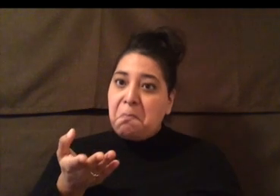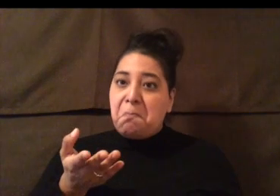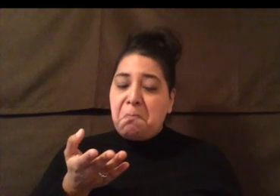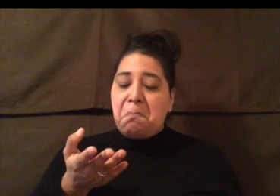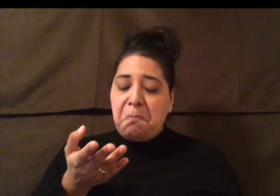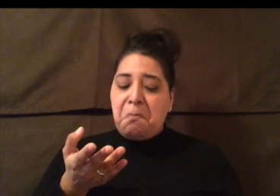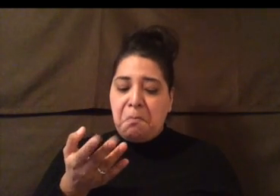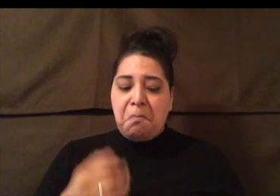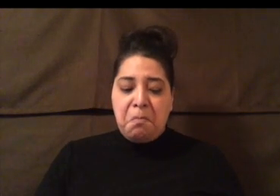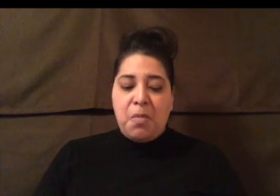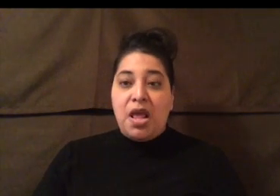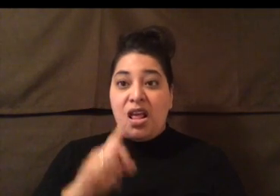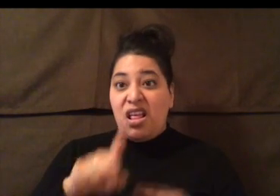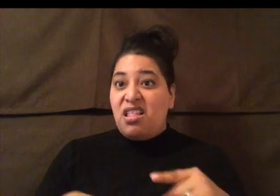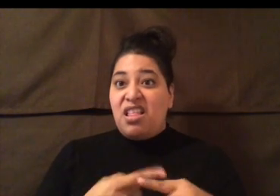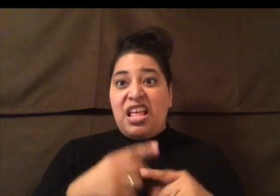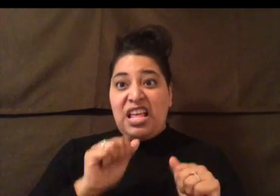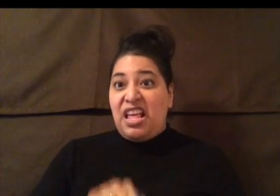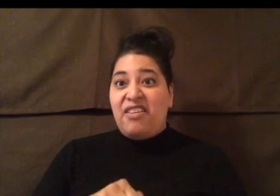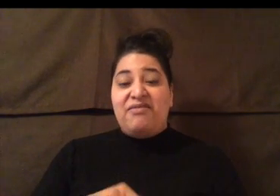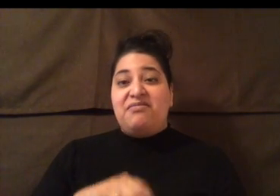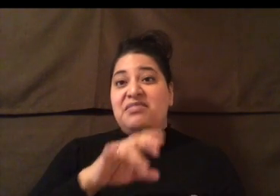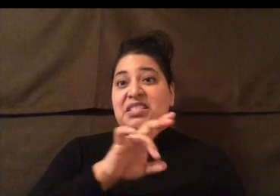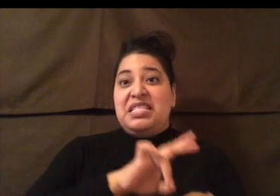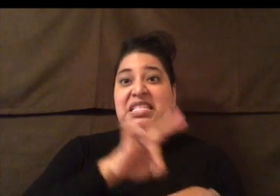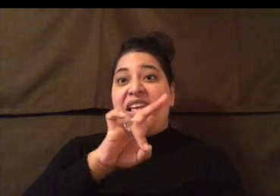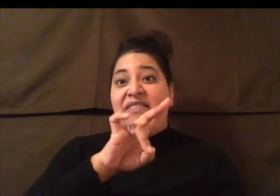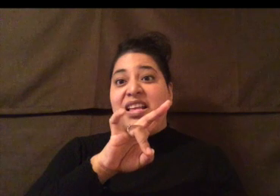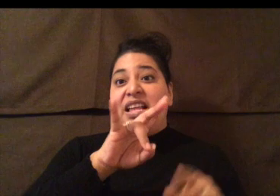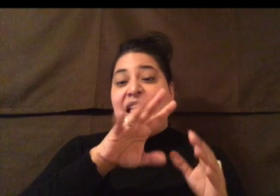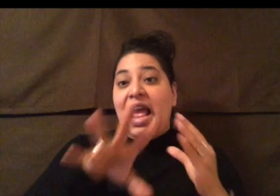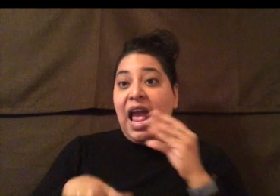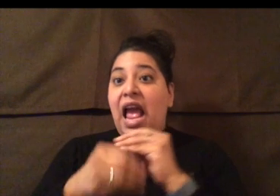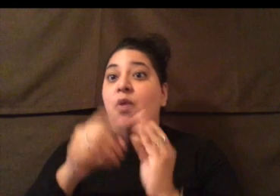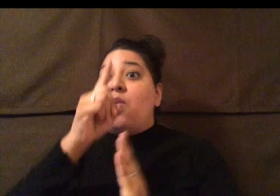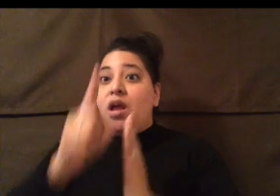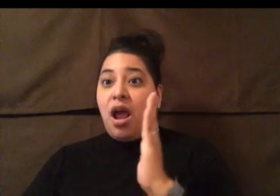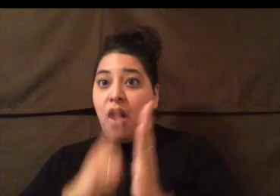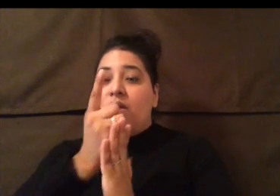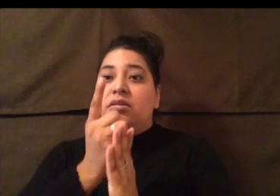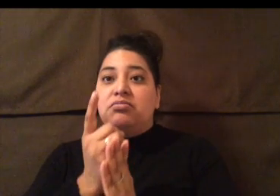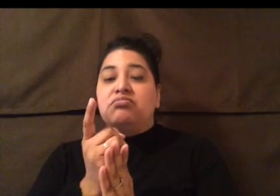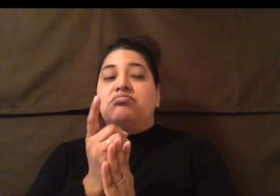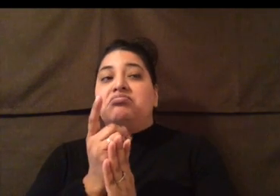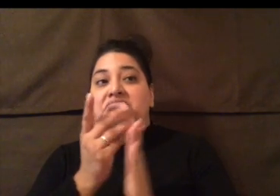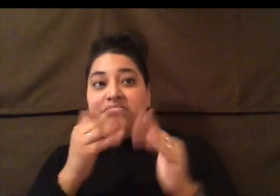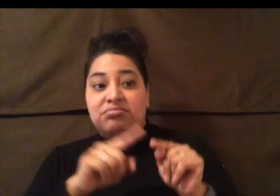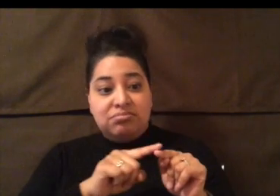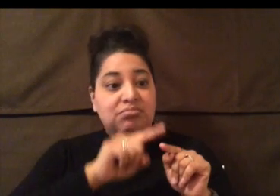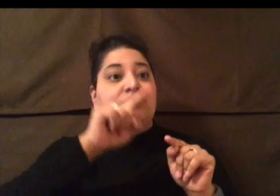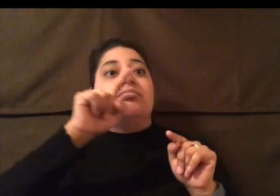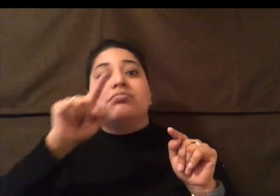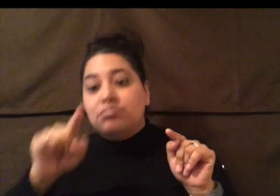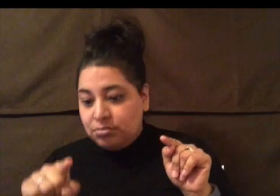6:45 and I add 15 minutes to that, that's going to put me at 7